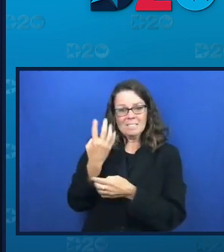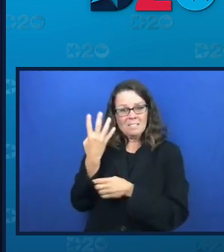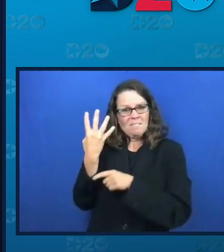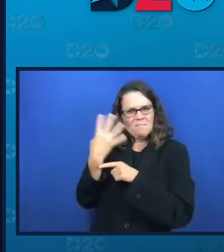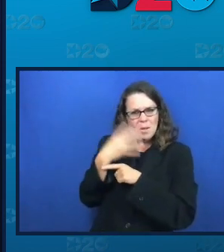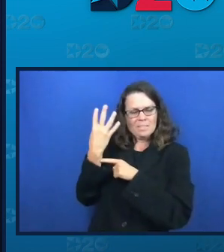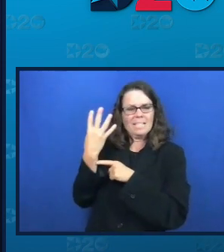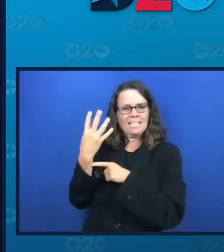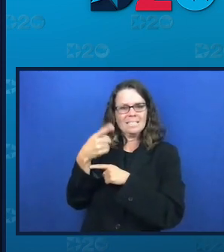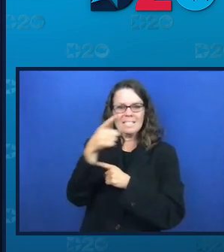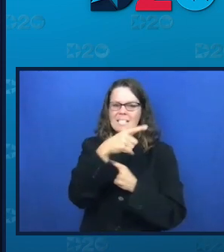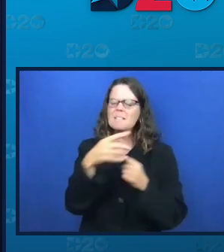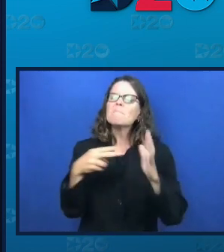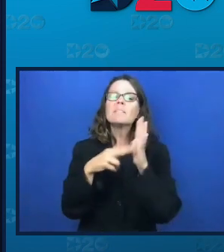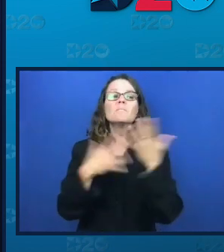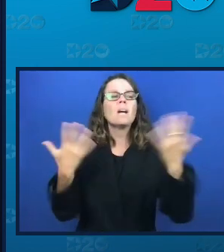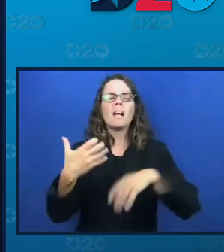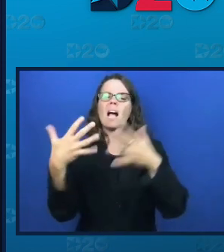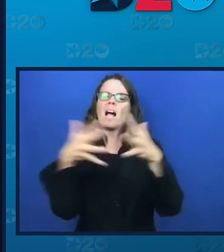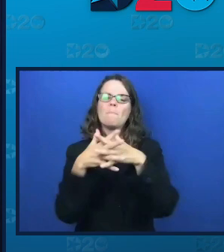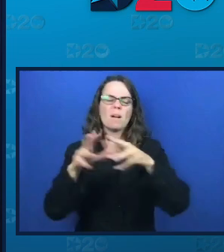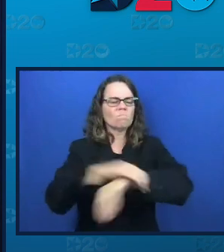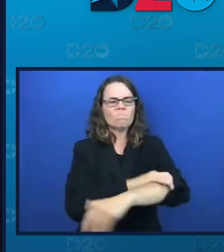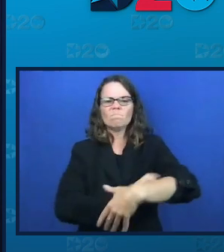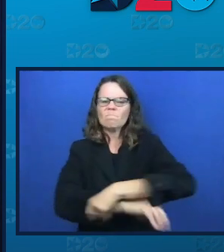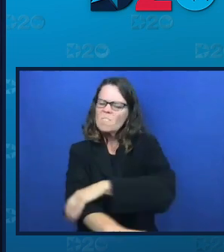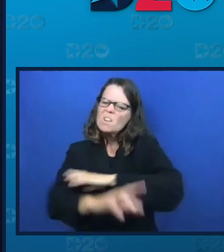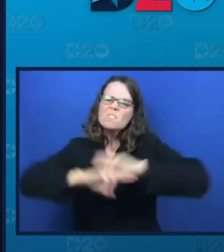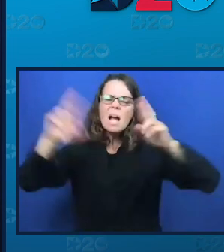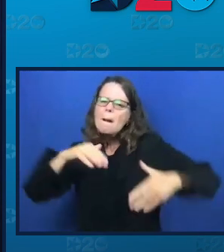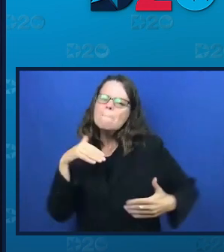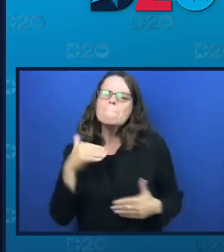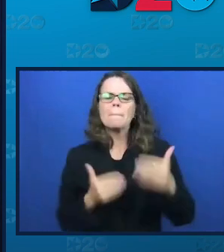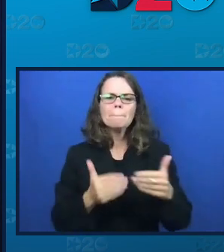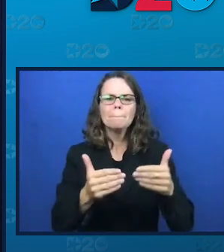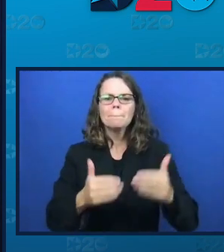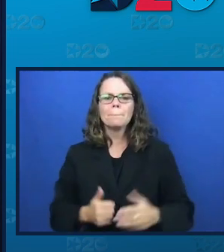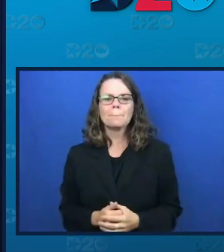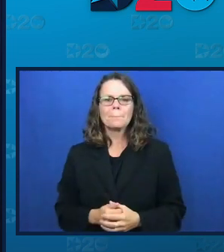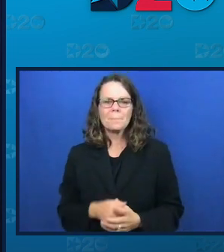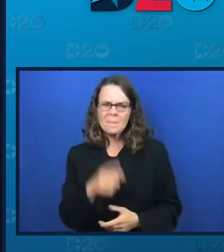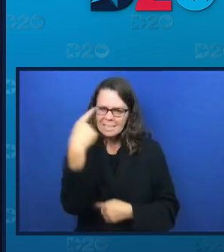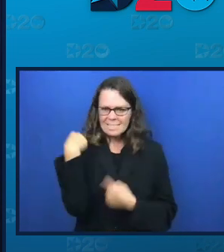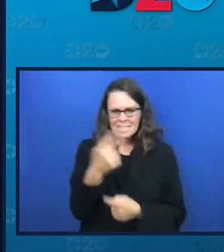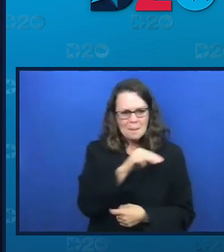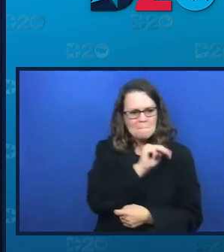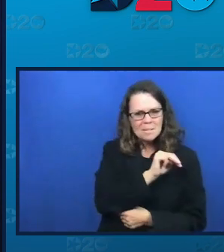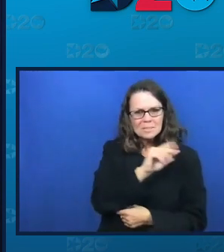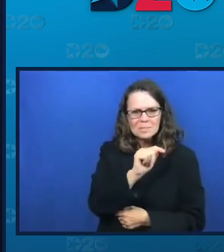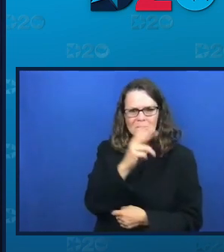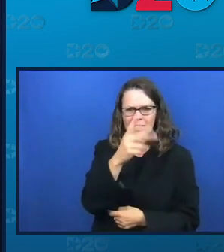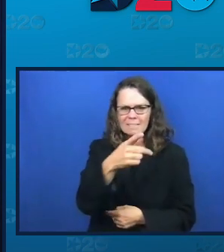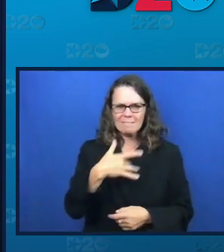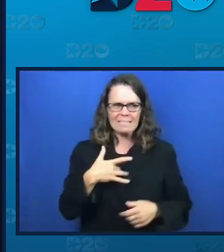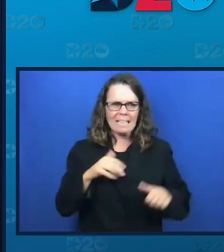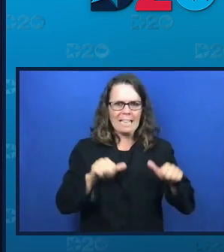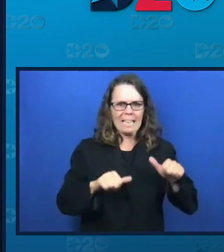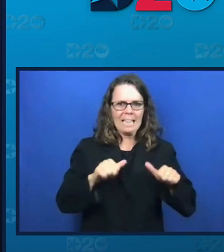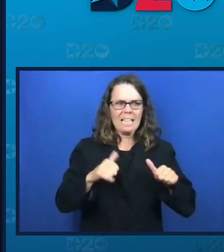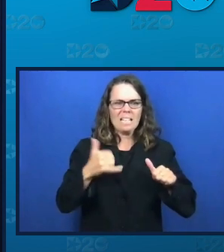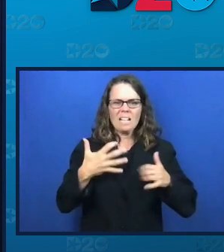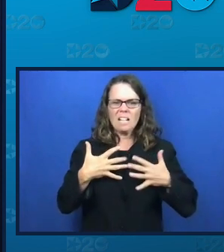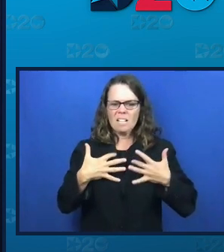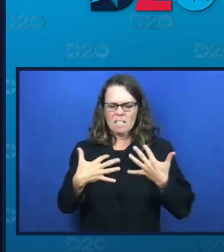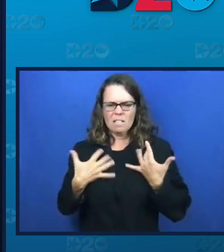came here uncertain, I hope you're leaving resolved. And if you came here resolved, I hope you're leaving fired